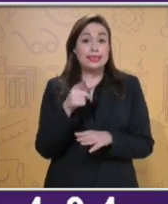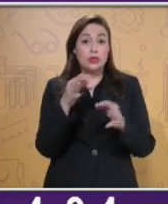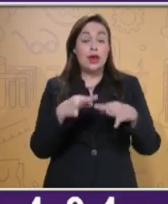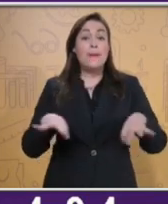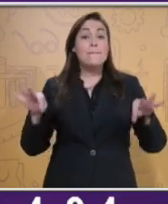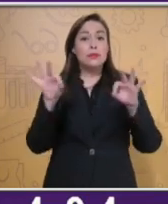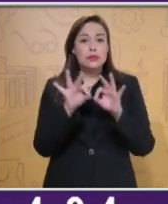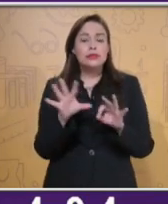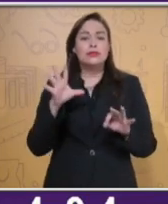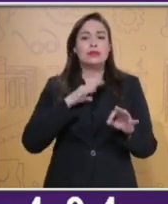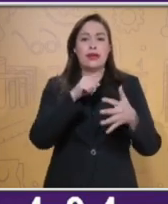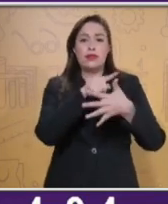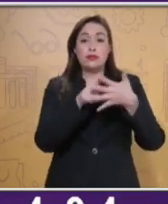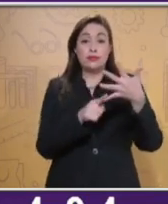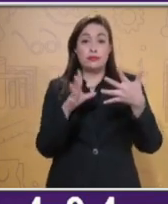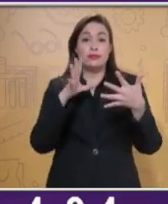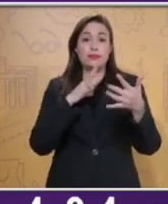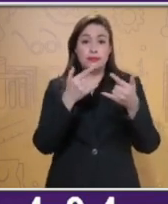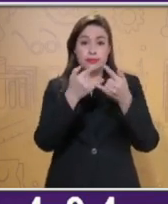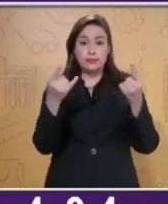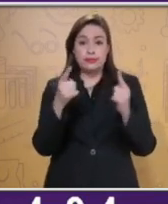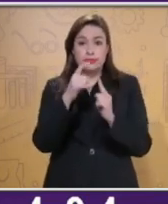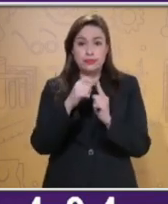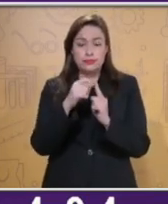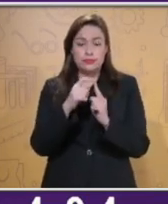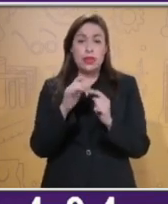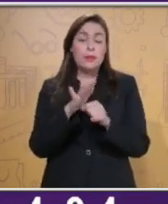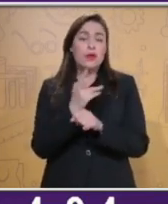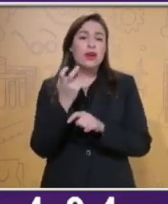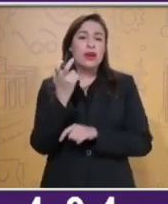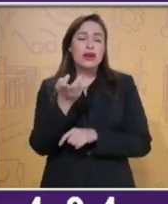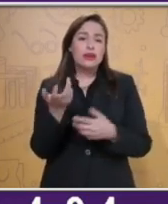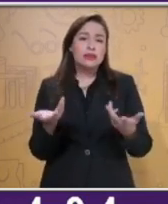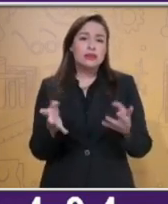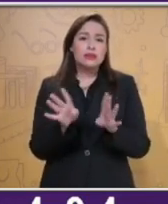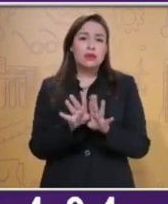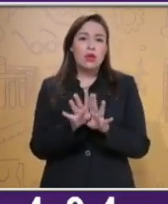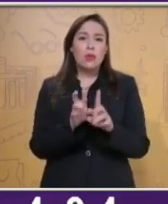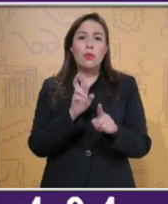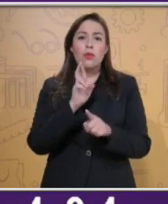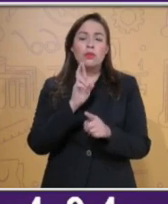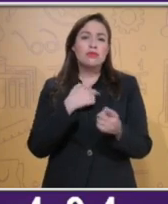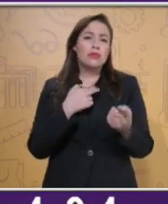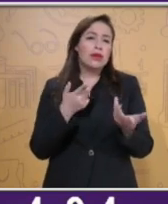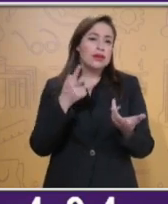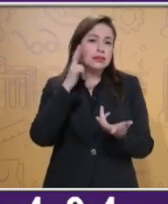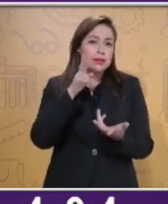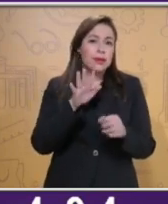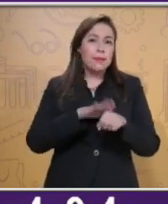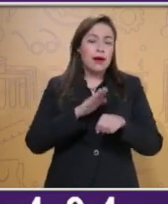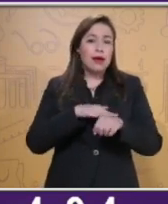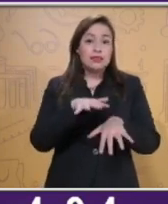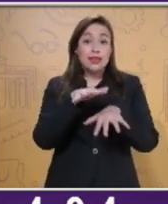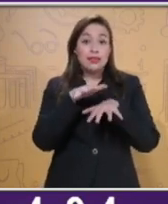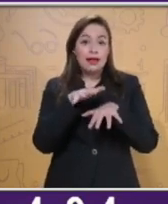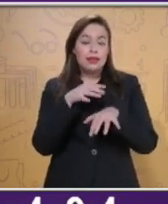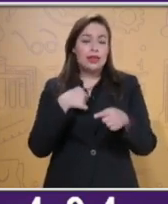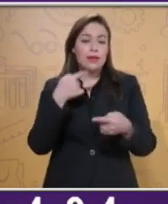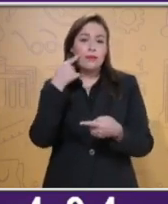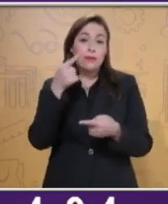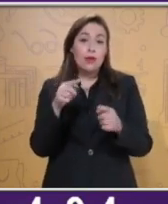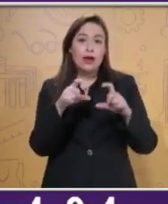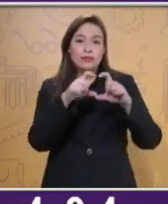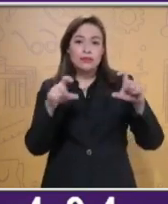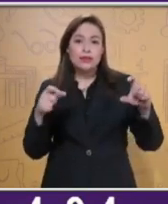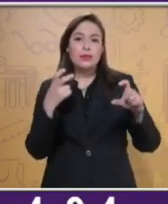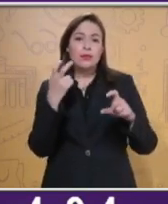important element in a comic strip, because maybe this is going to result attractive to you, and that is going to be the reason that